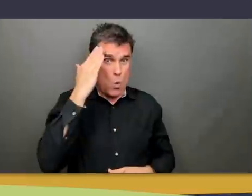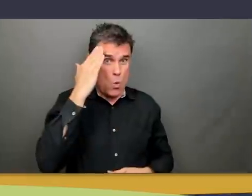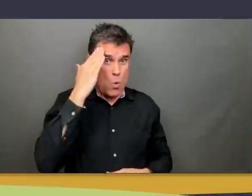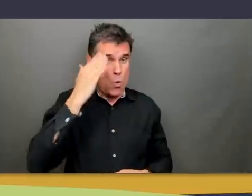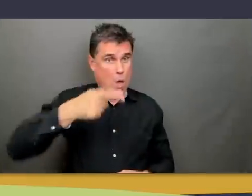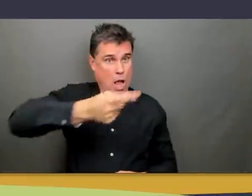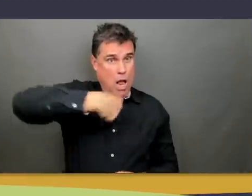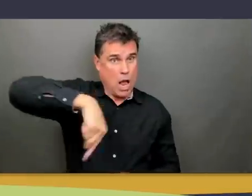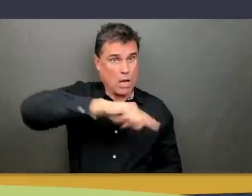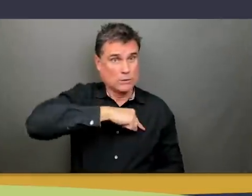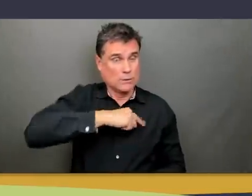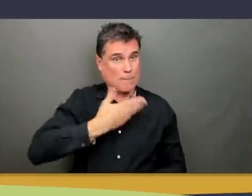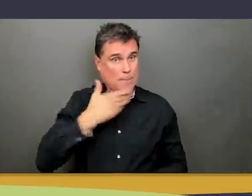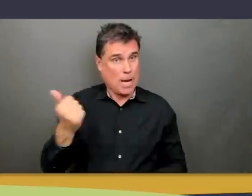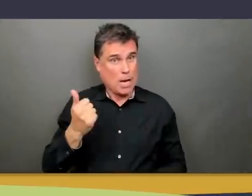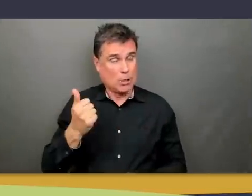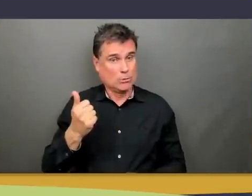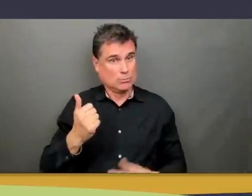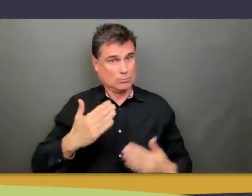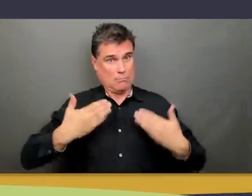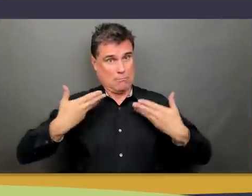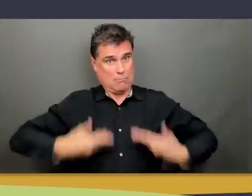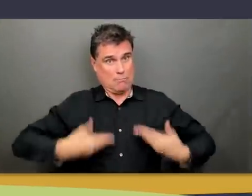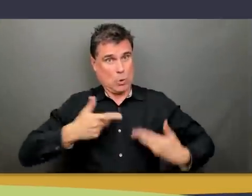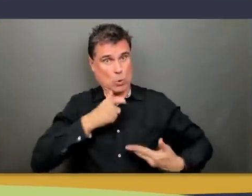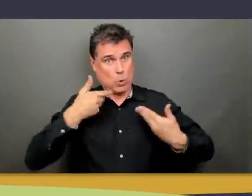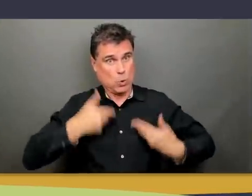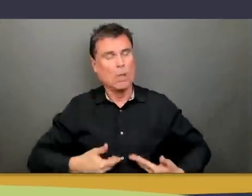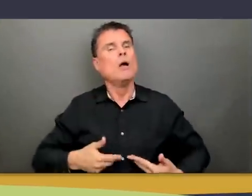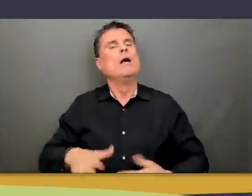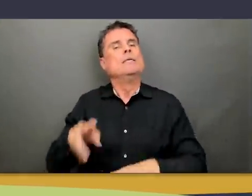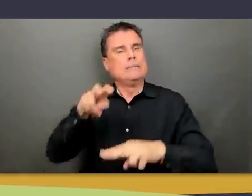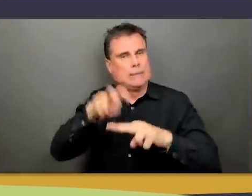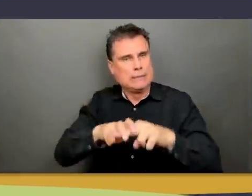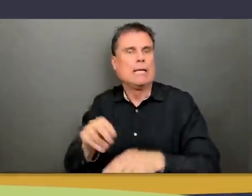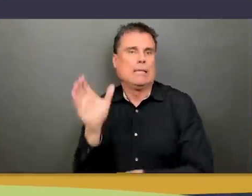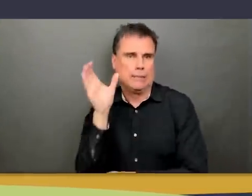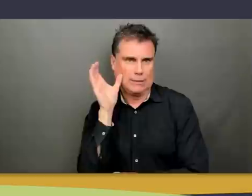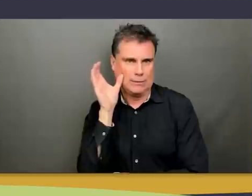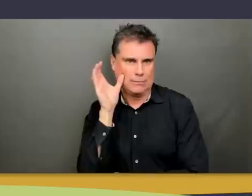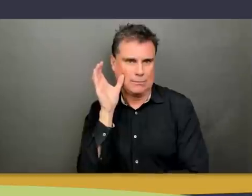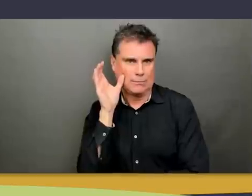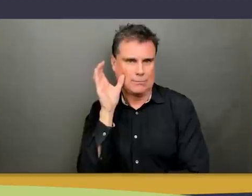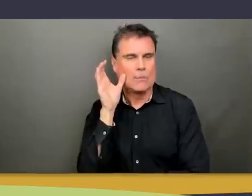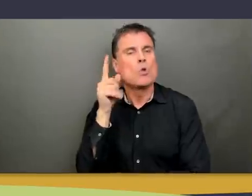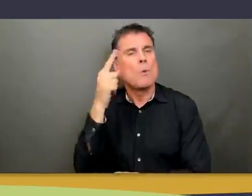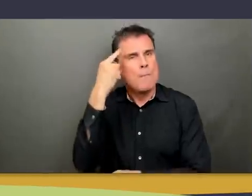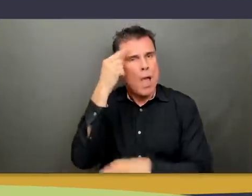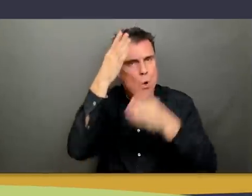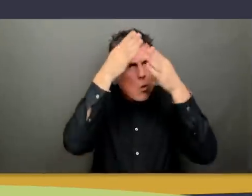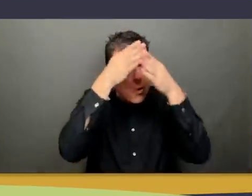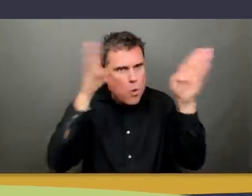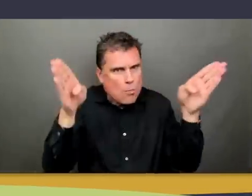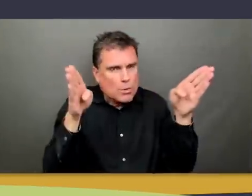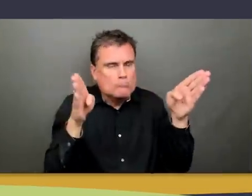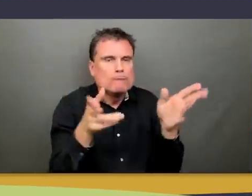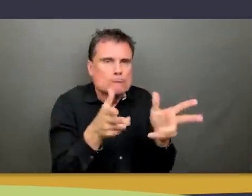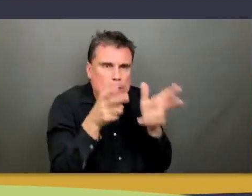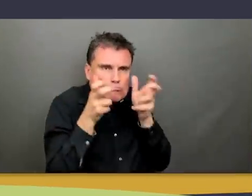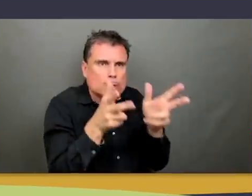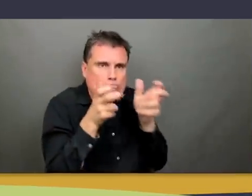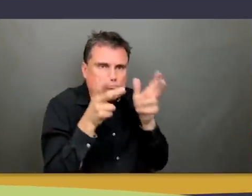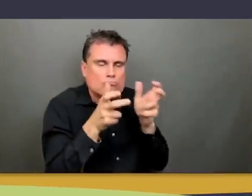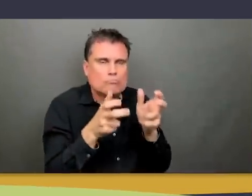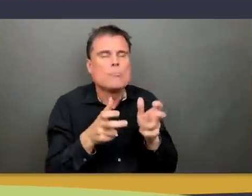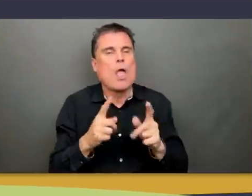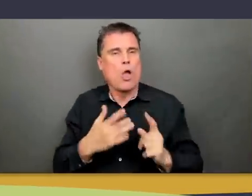No time. Sit there and listen with an open mind and open heart. And I remember it was an elementary school and also